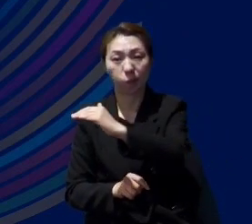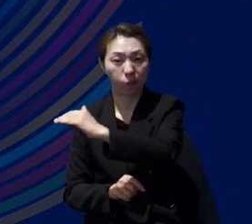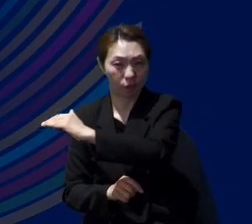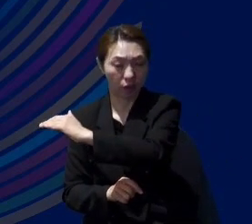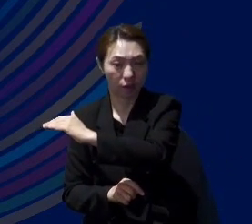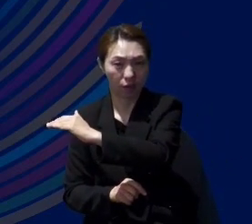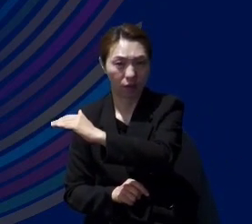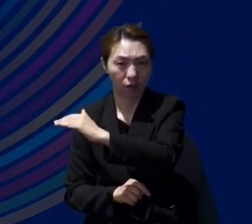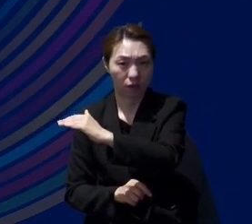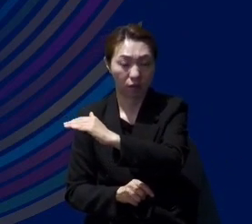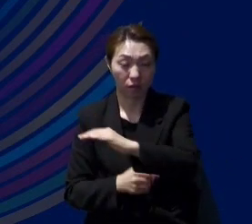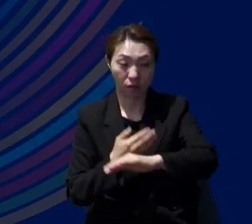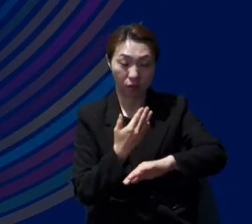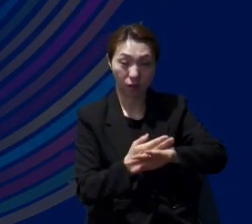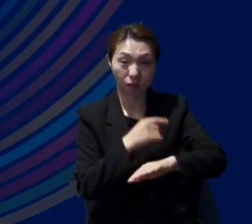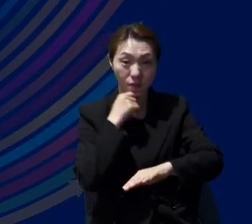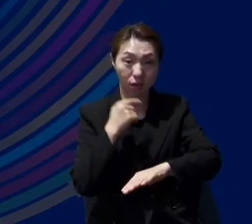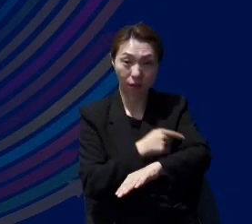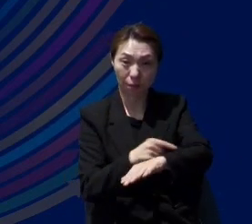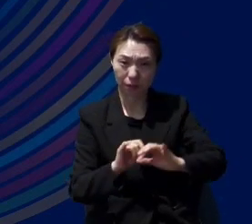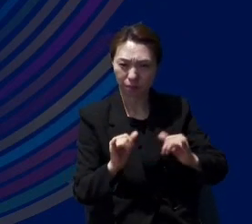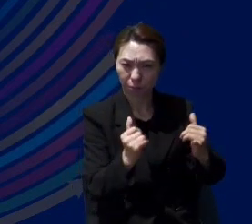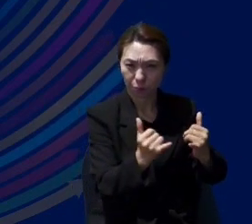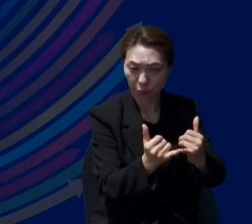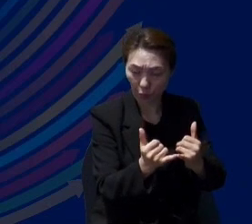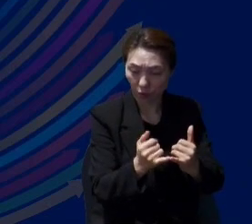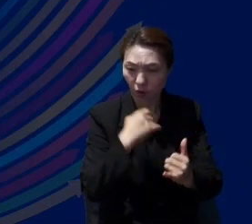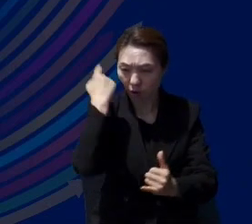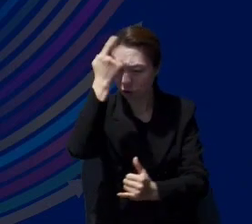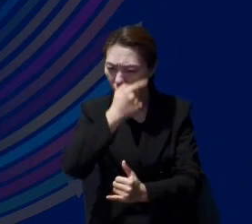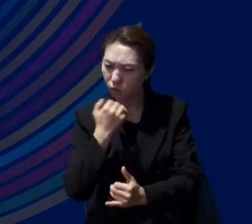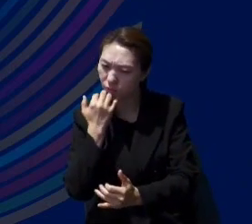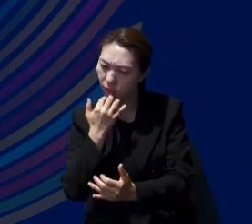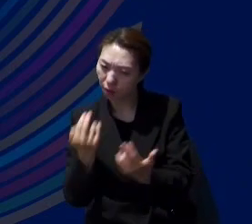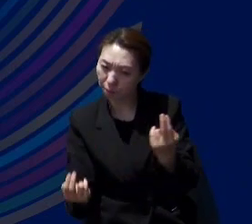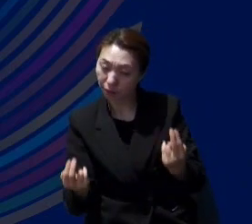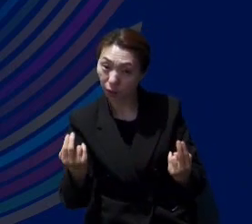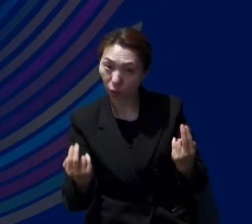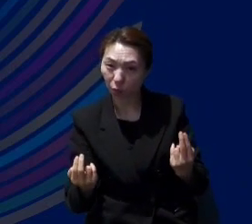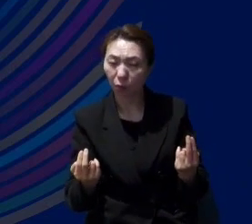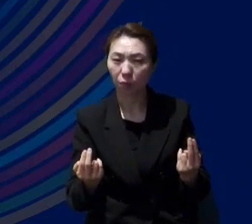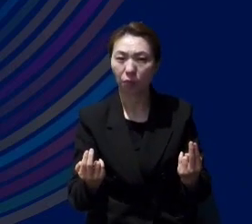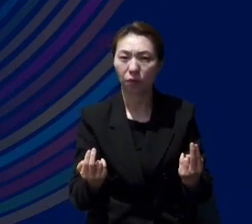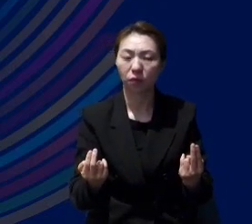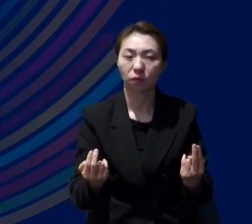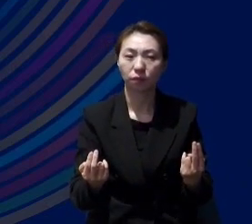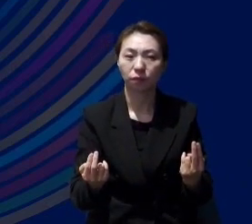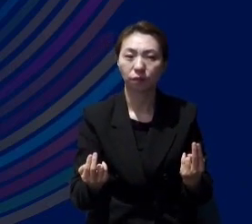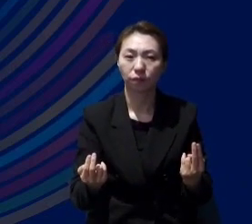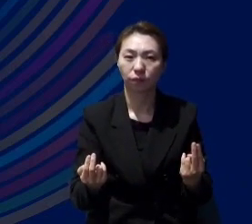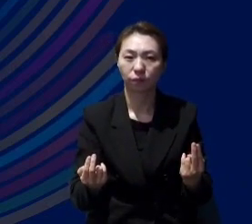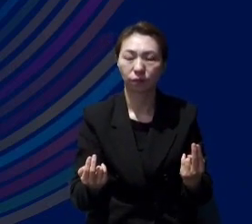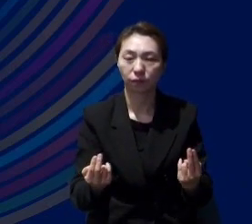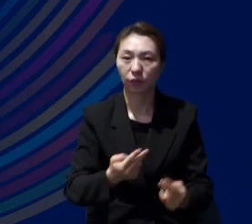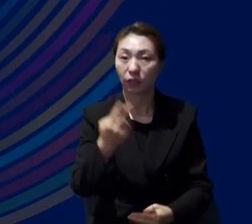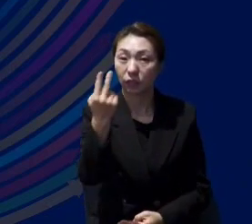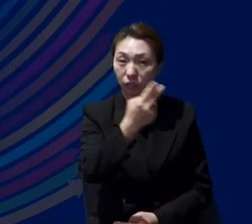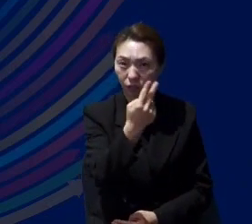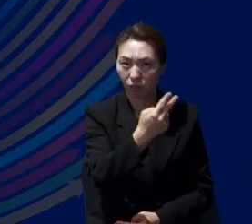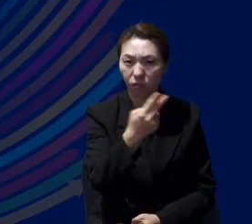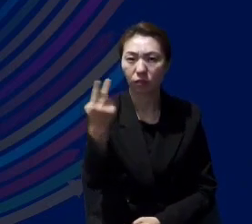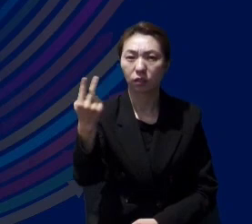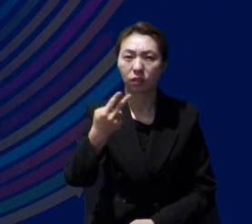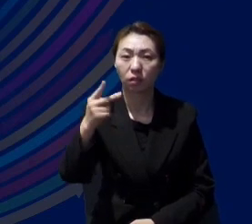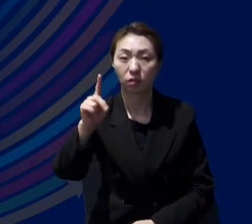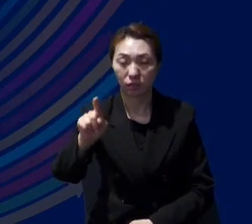groups, you'll see that the difference in life expectancy, both at the beginning of the period and at the end of the period, are very, very large.